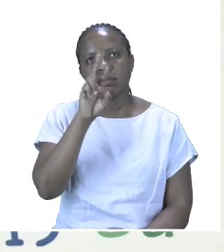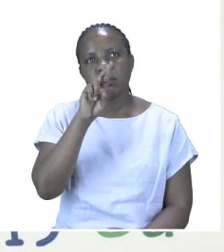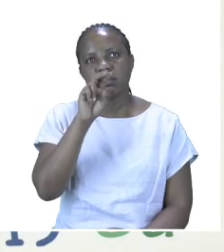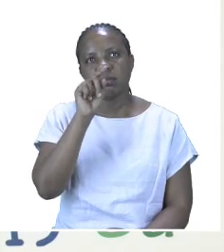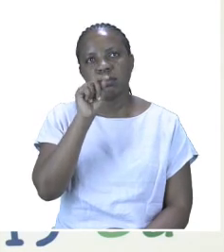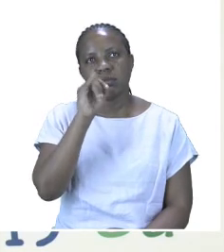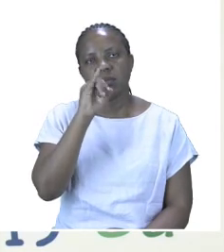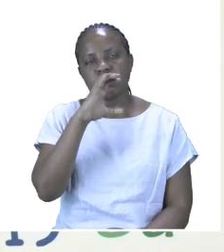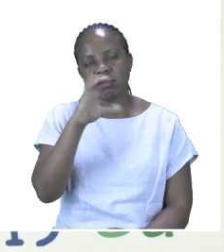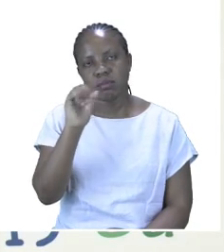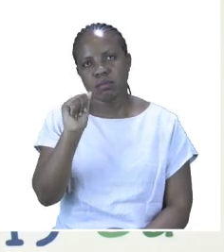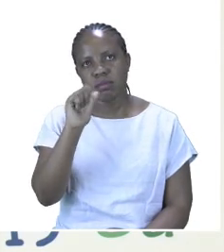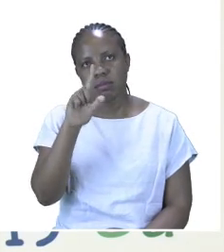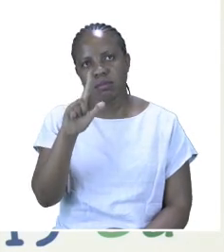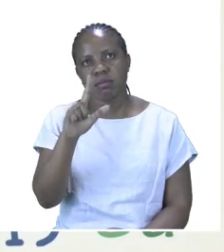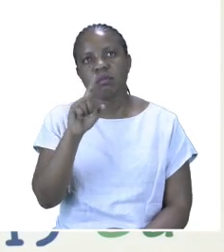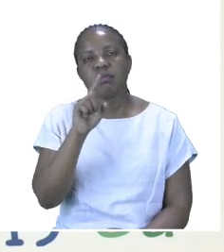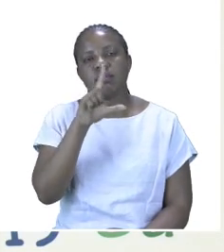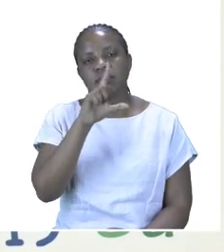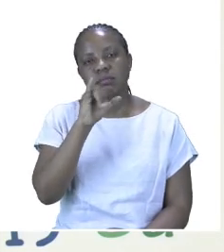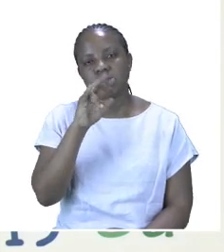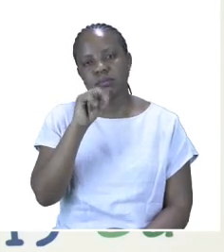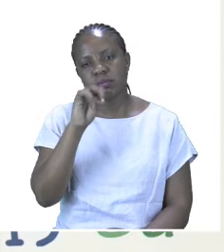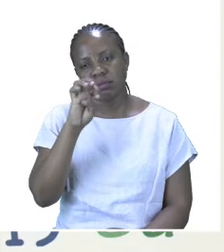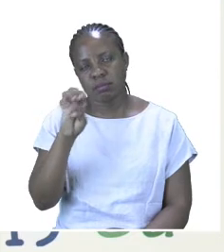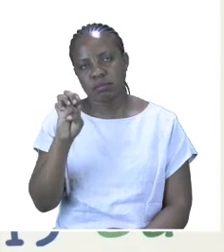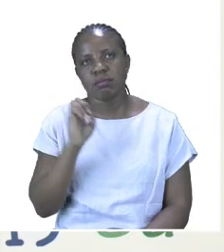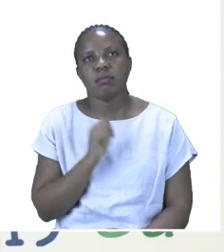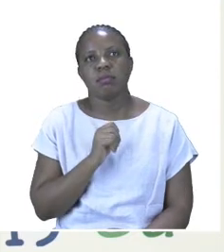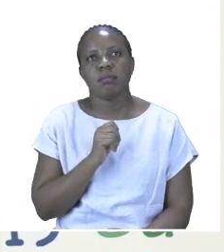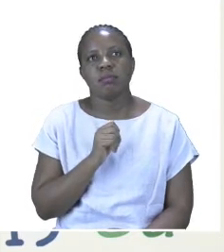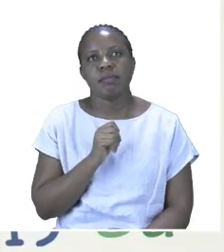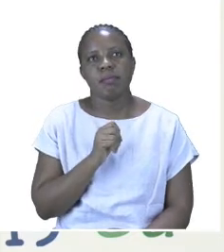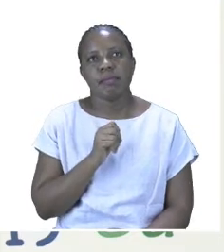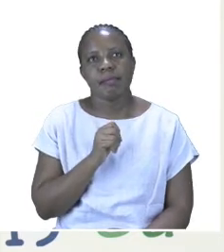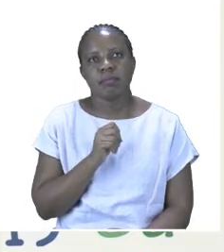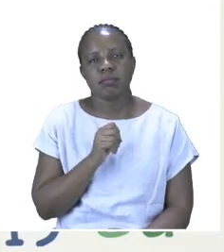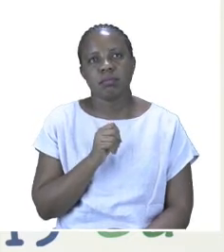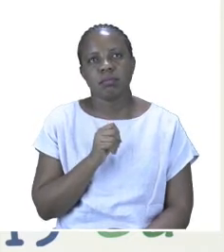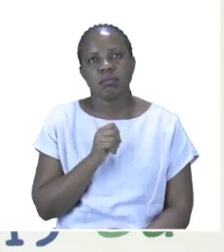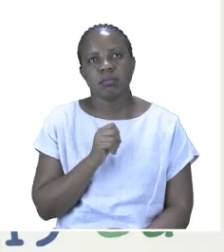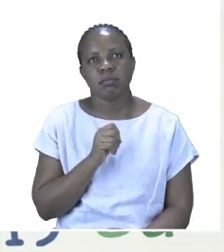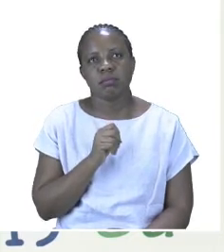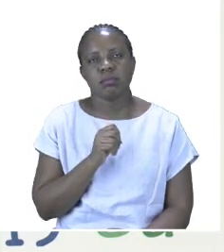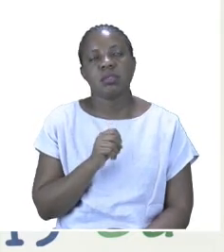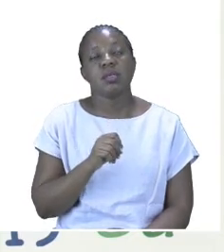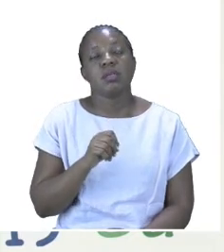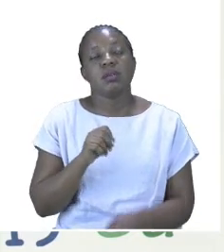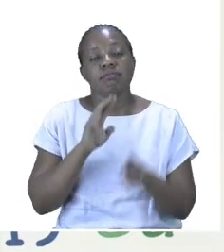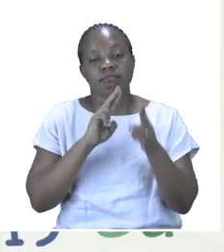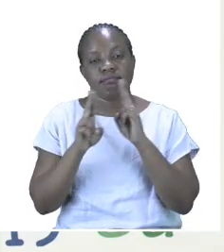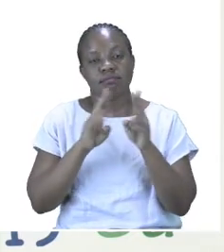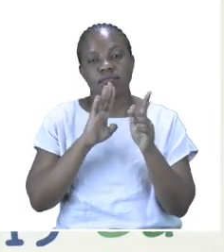vertical line. And then when they are talking about angles, they are